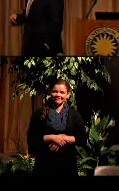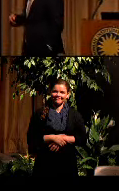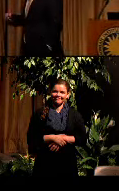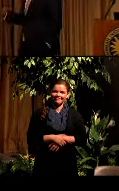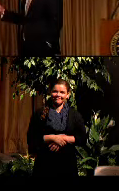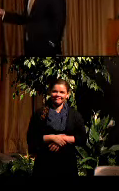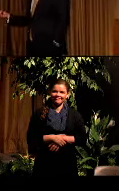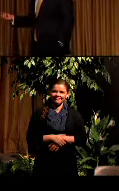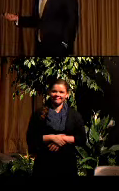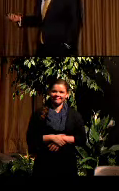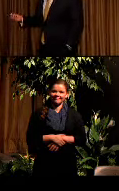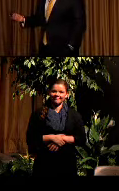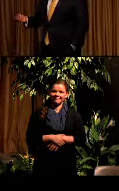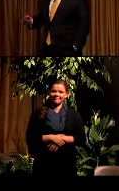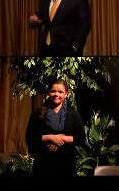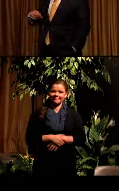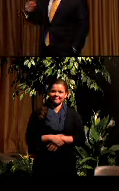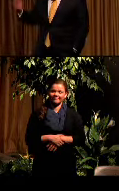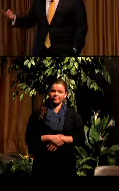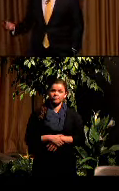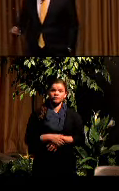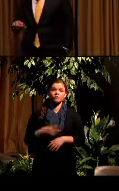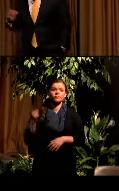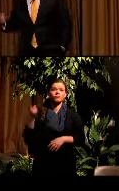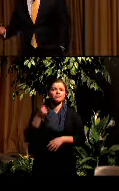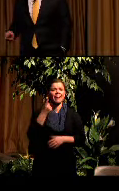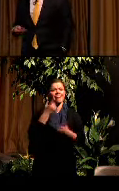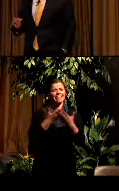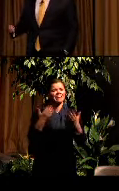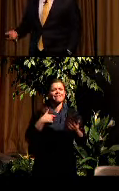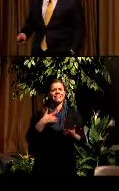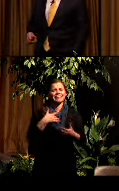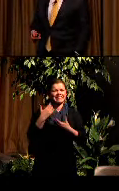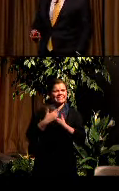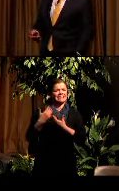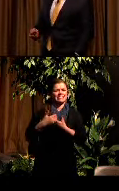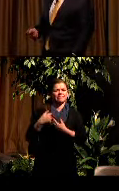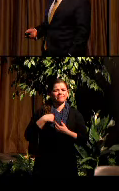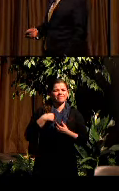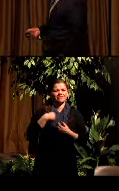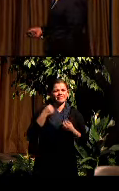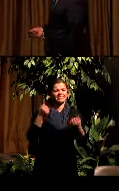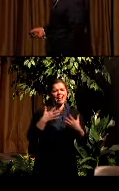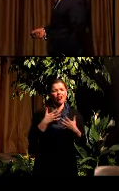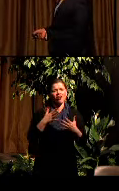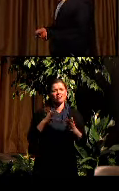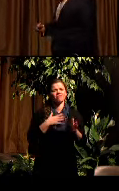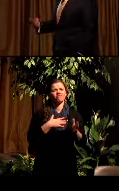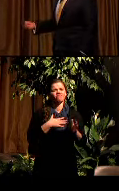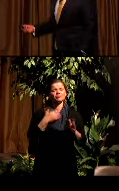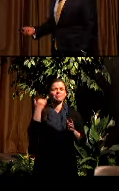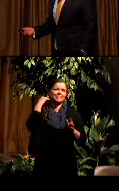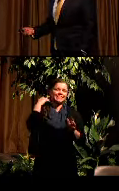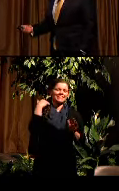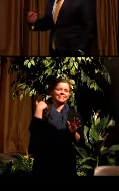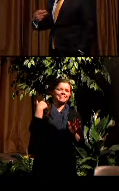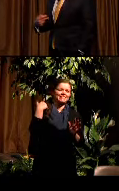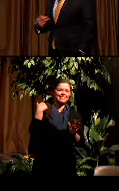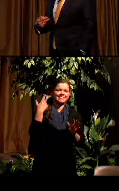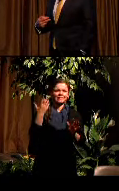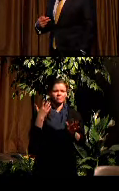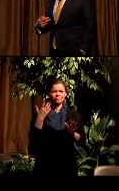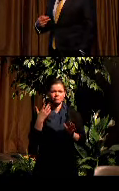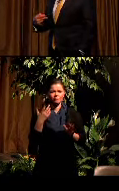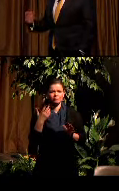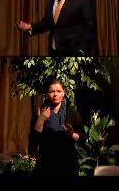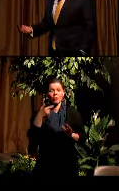And then the thing that I also find disturbing, the thing that sort of reminds me and makes me think about the passenger pigeon situation, is that there's lots of common birds, birds